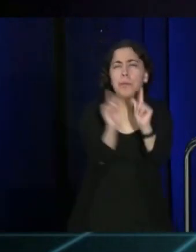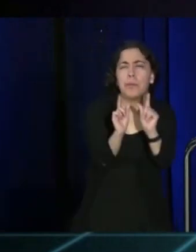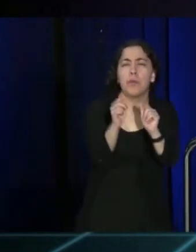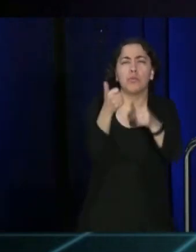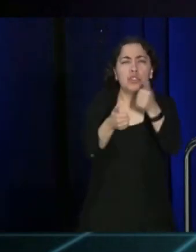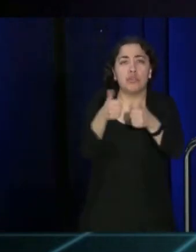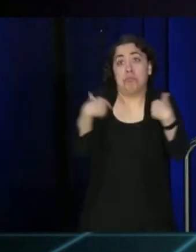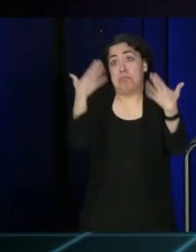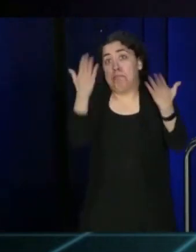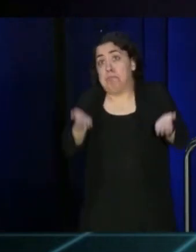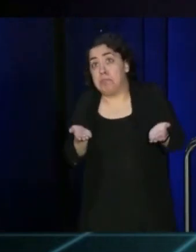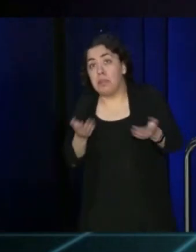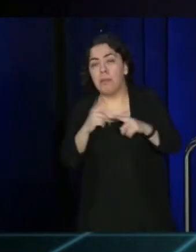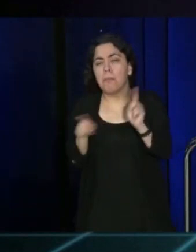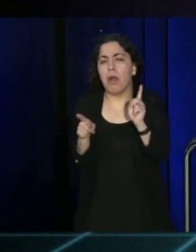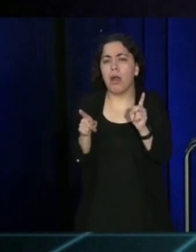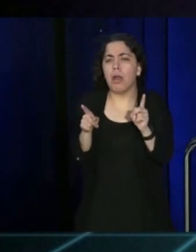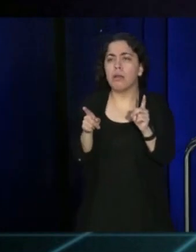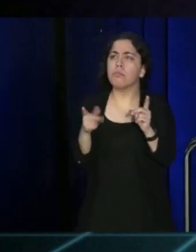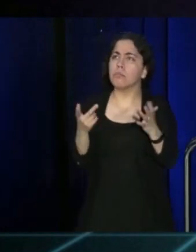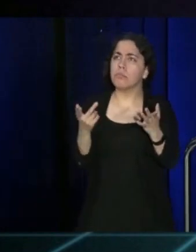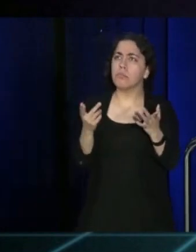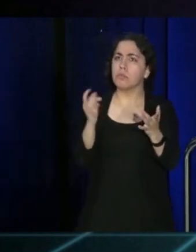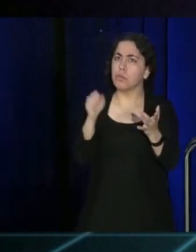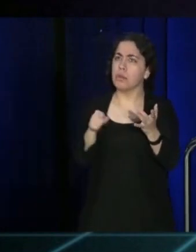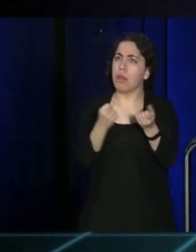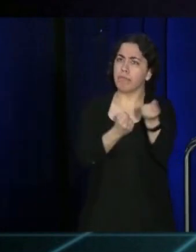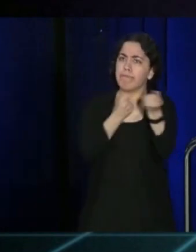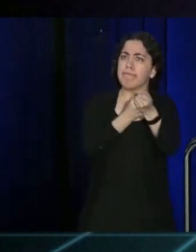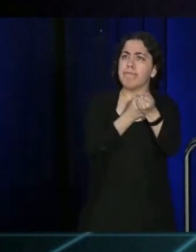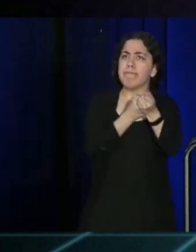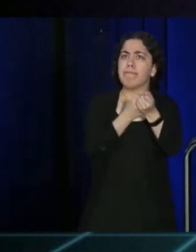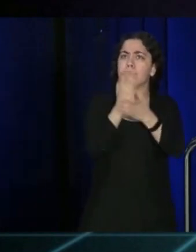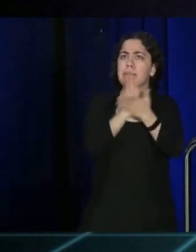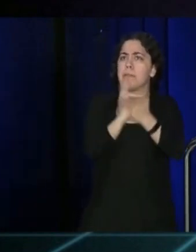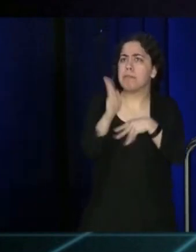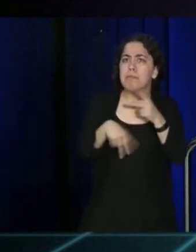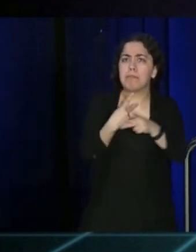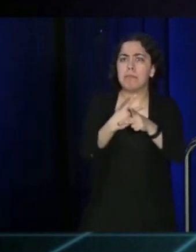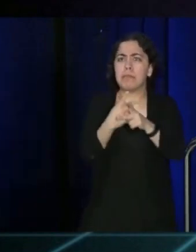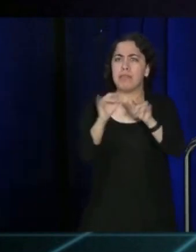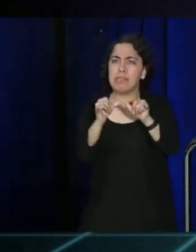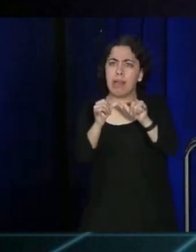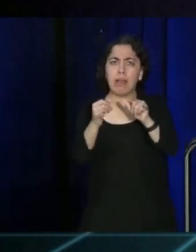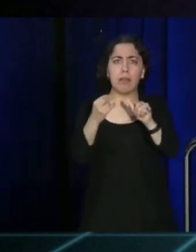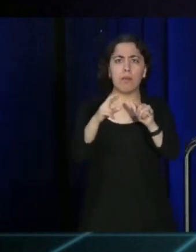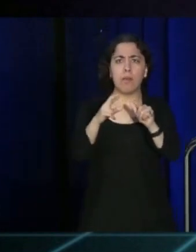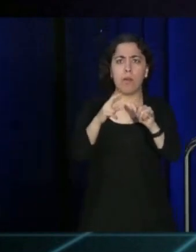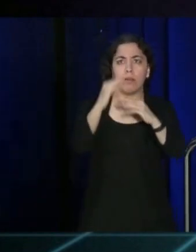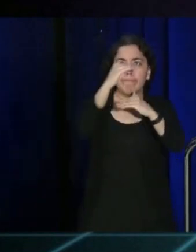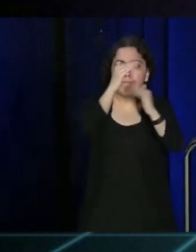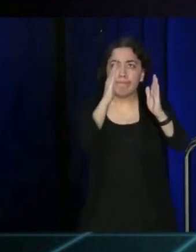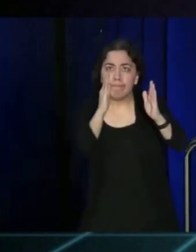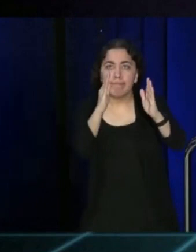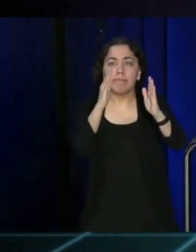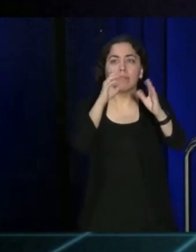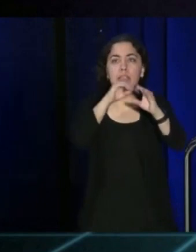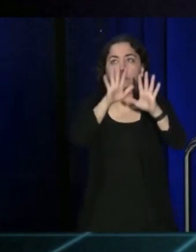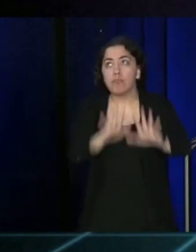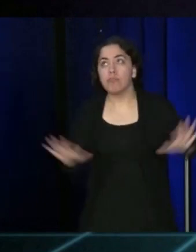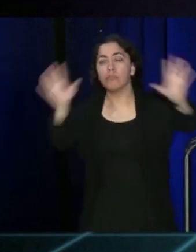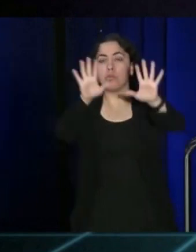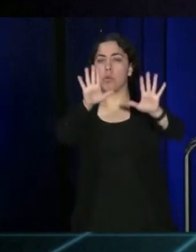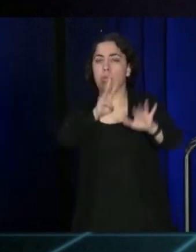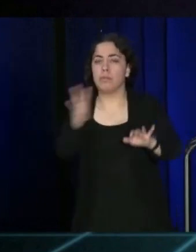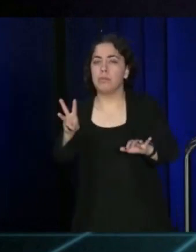could make a case for enforcing some sort of size or dimension for the ads that are in your site. So that is